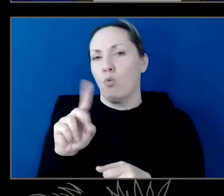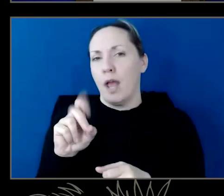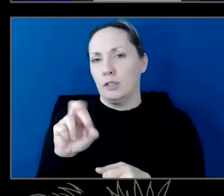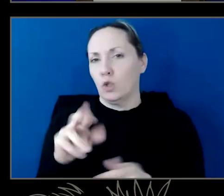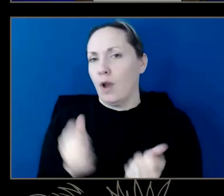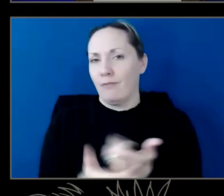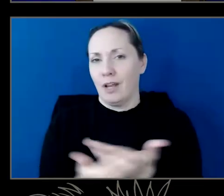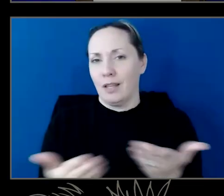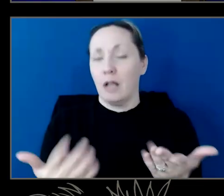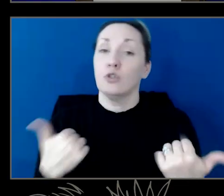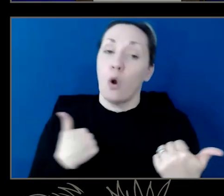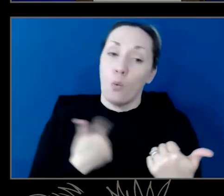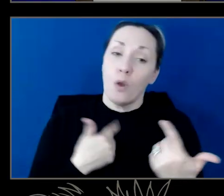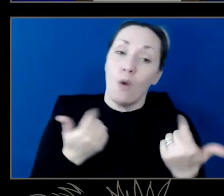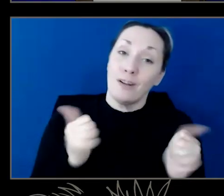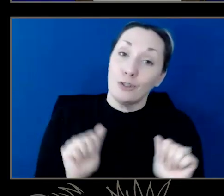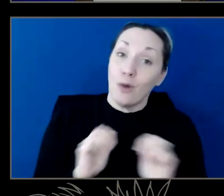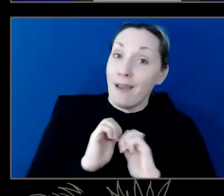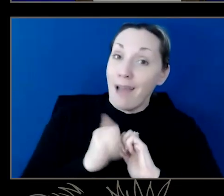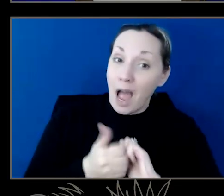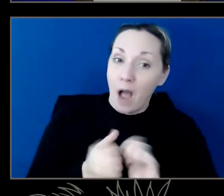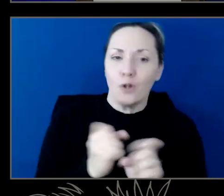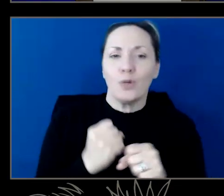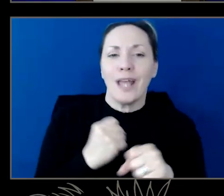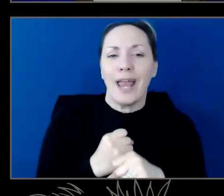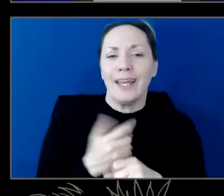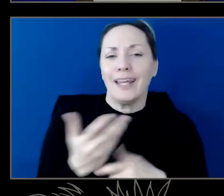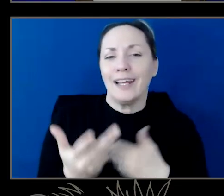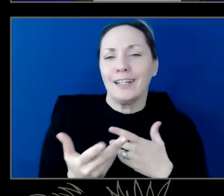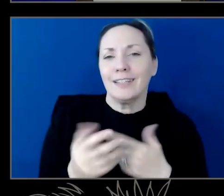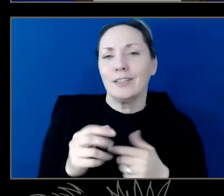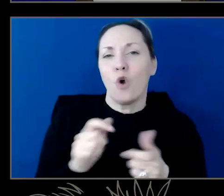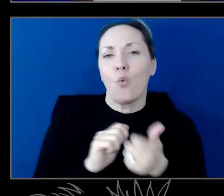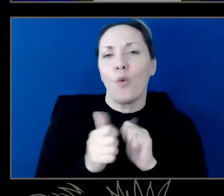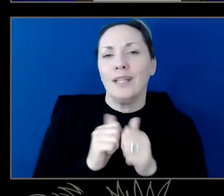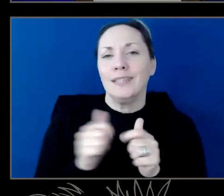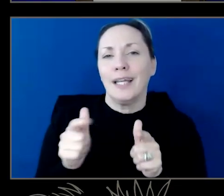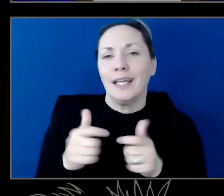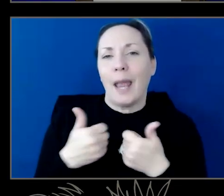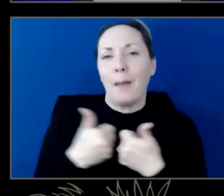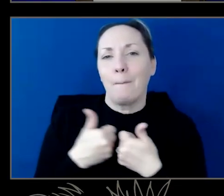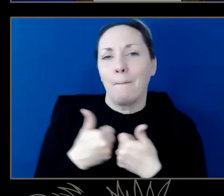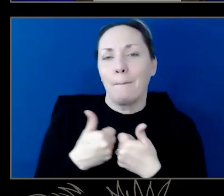this by creating a little racing game.